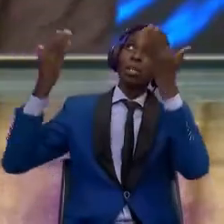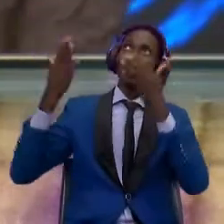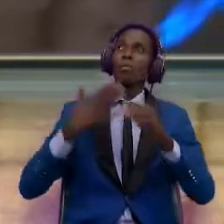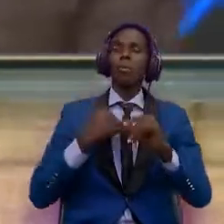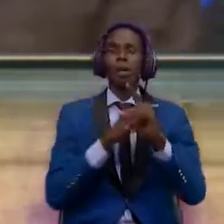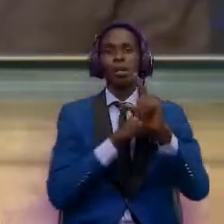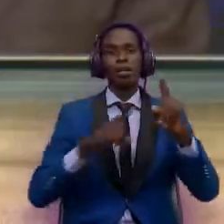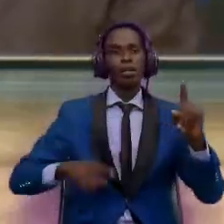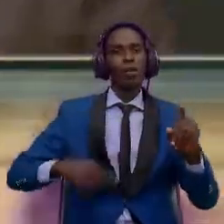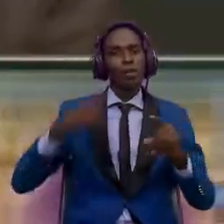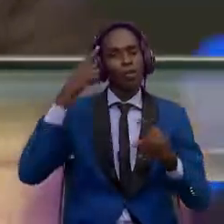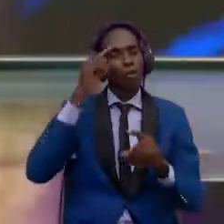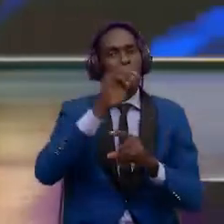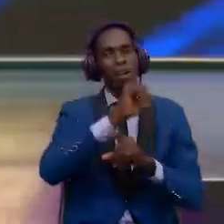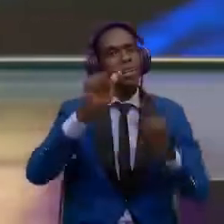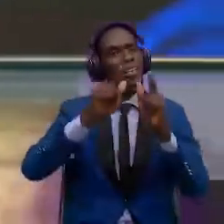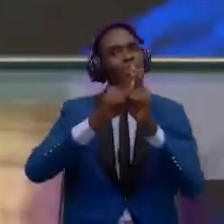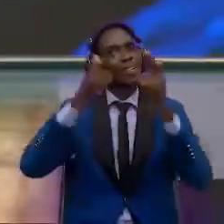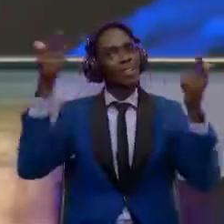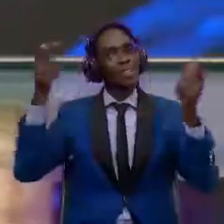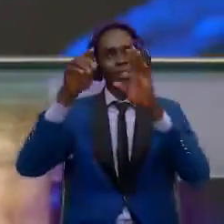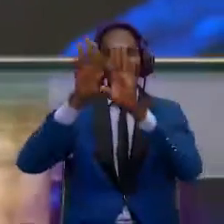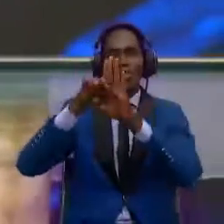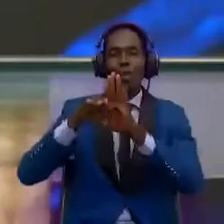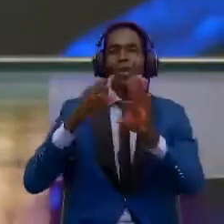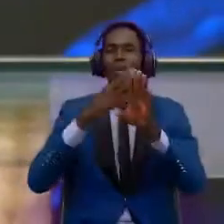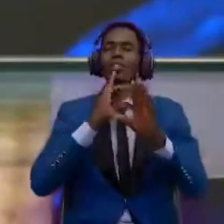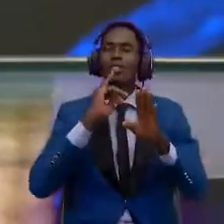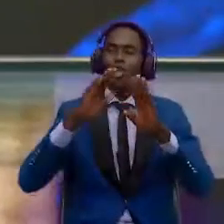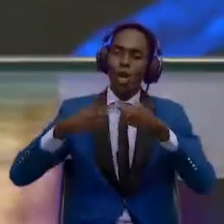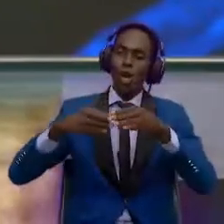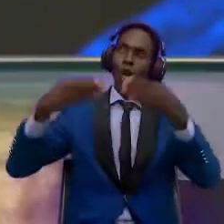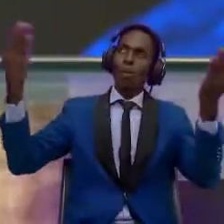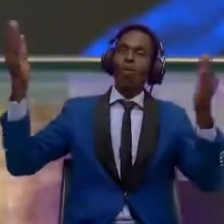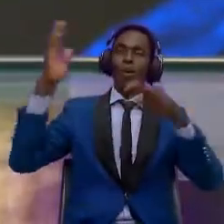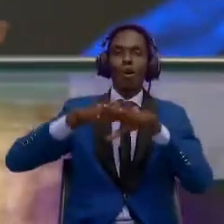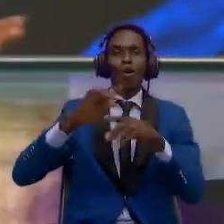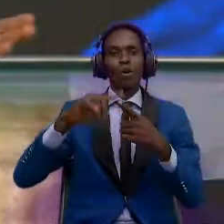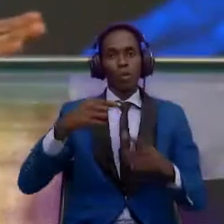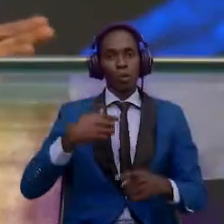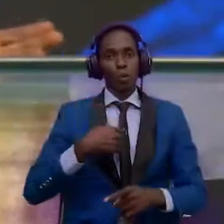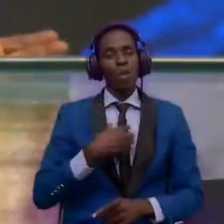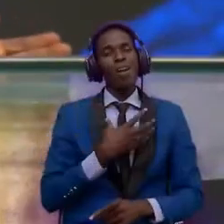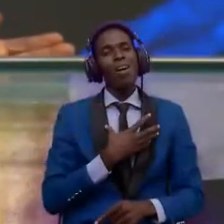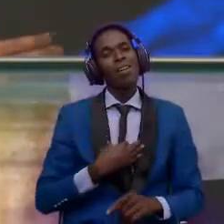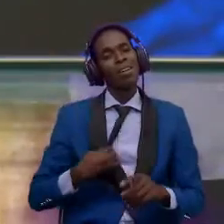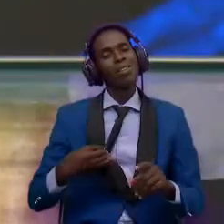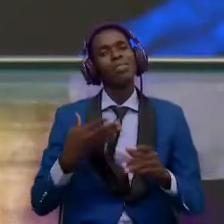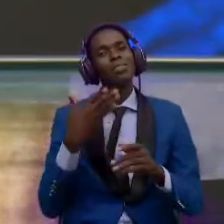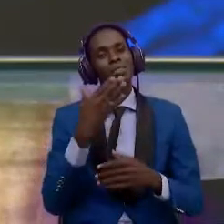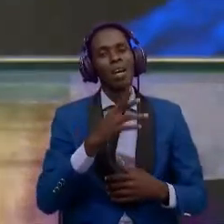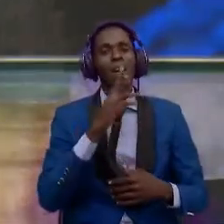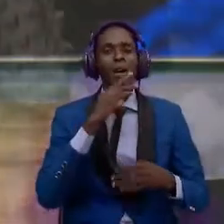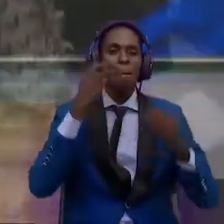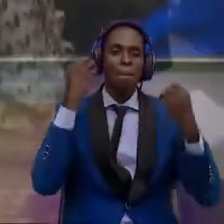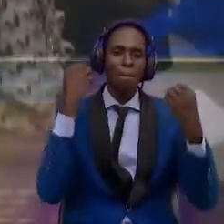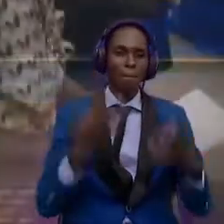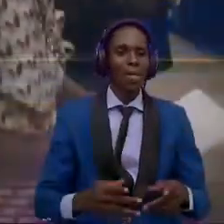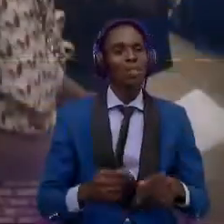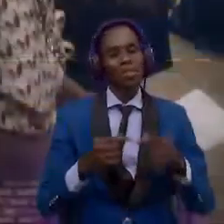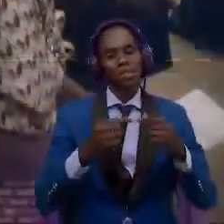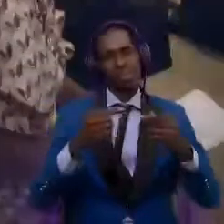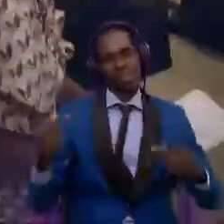a great door, an effectual, is opened unto me, and there are many adversaries.